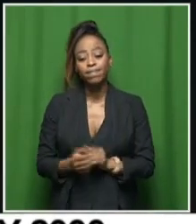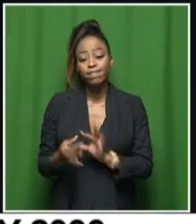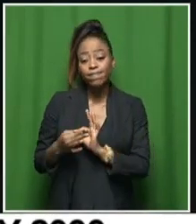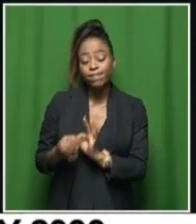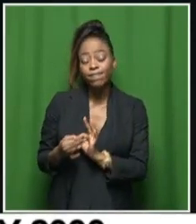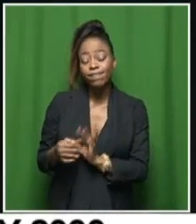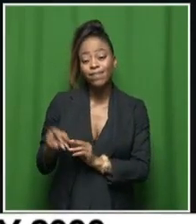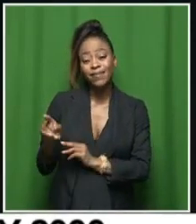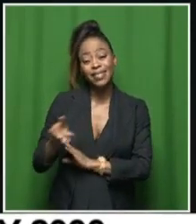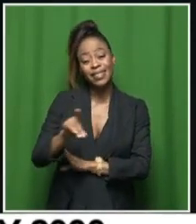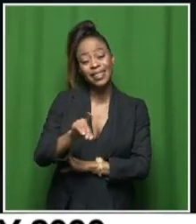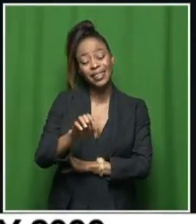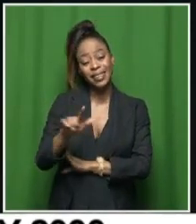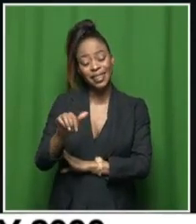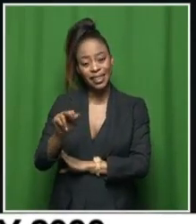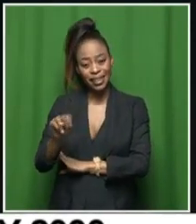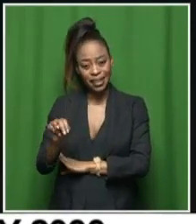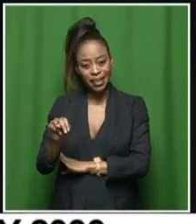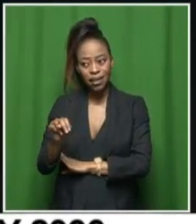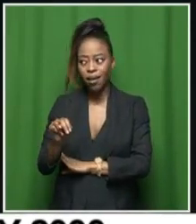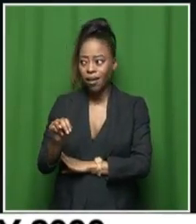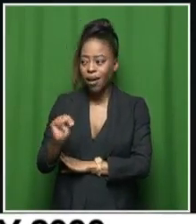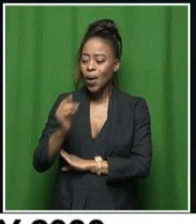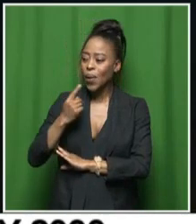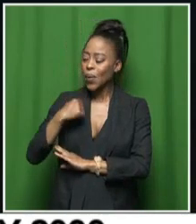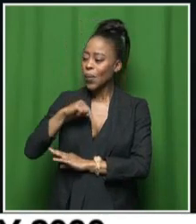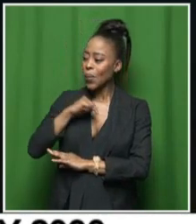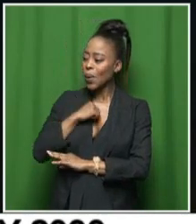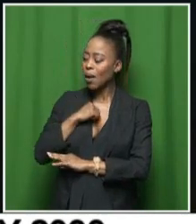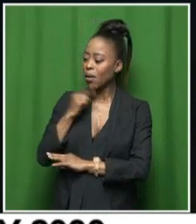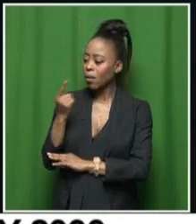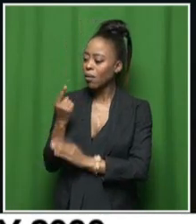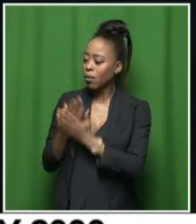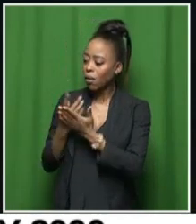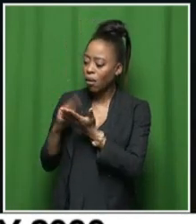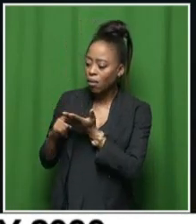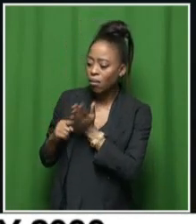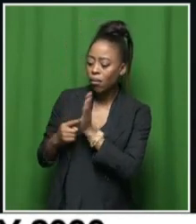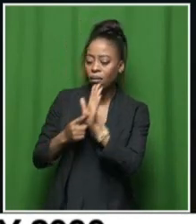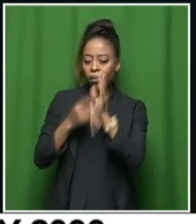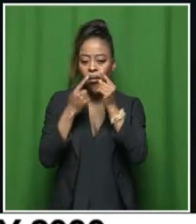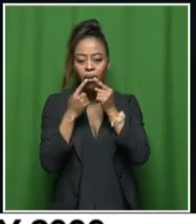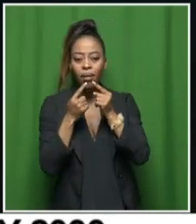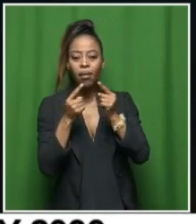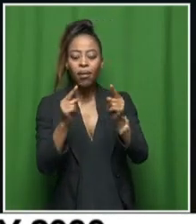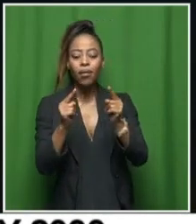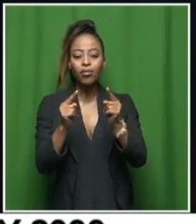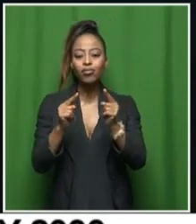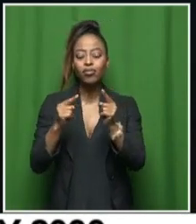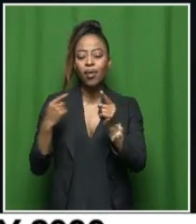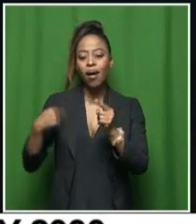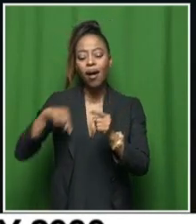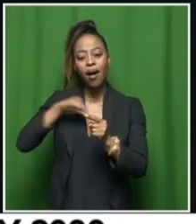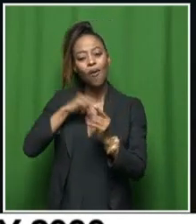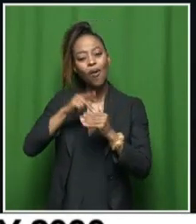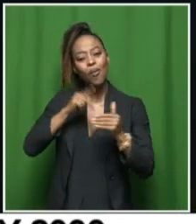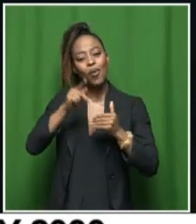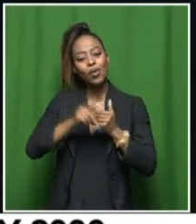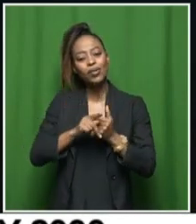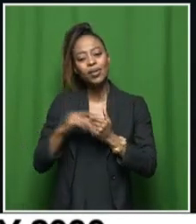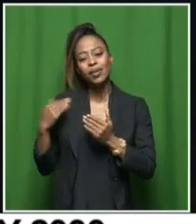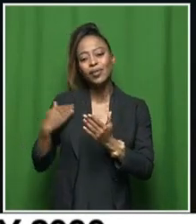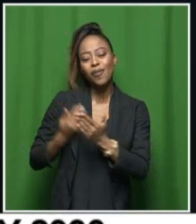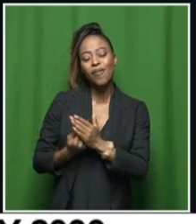Dillion Marsh was a way for us to really tell the progress of our sustainability initiatives. And